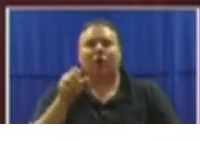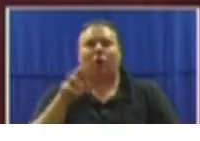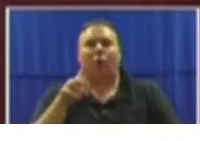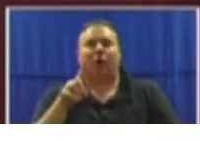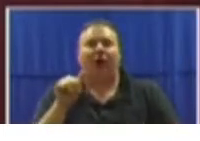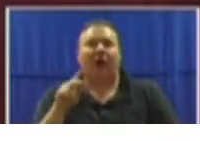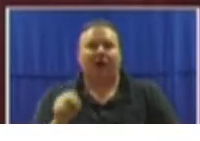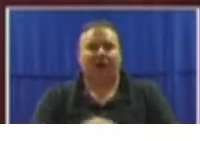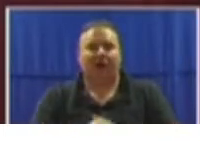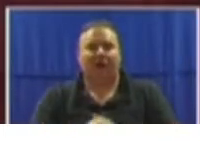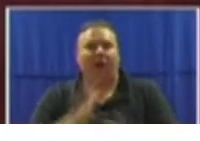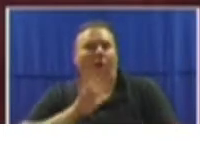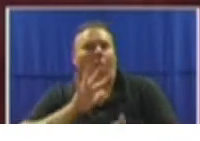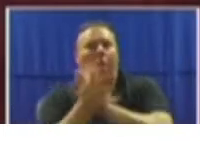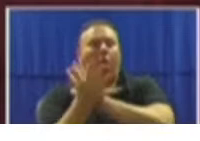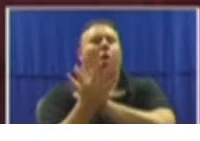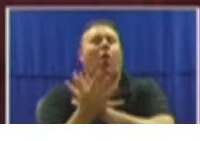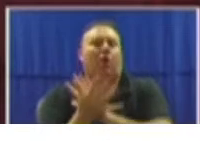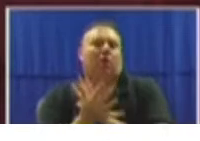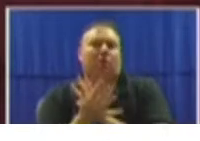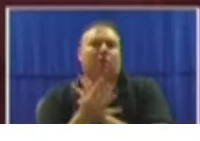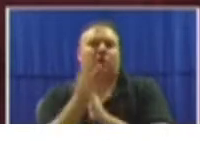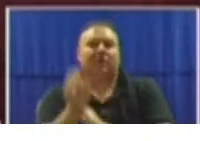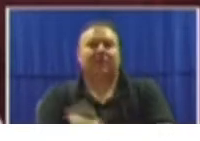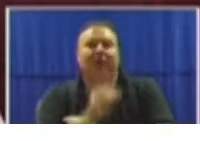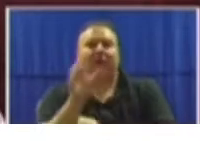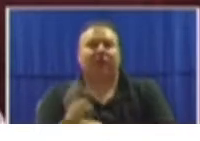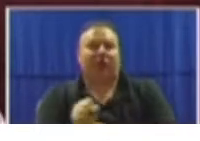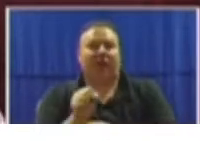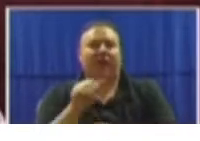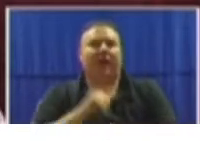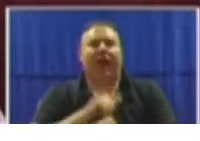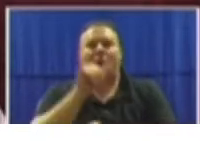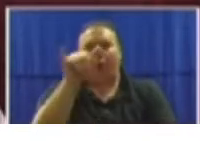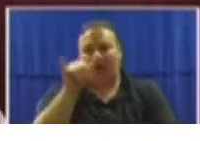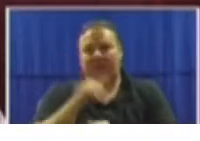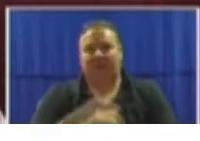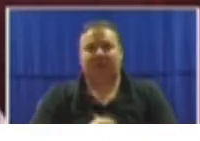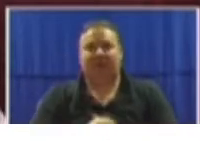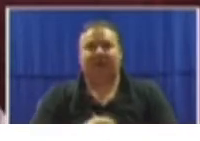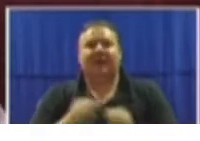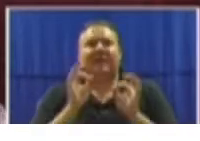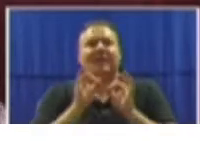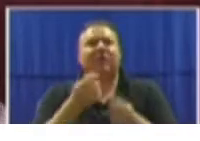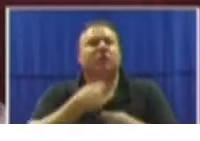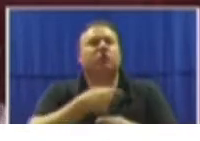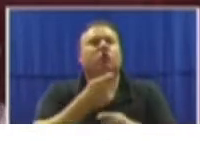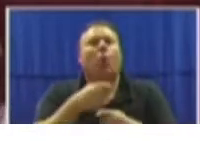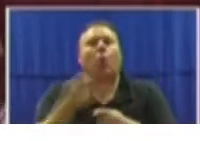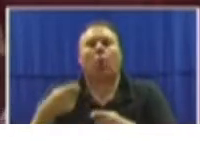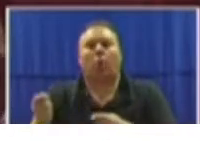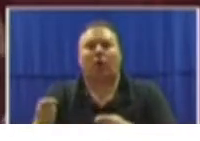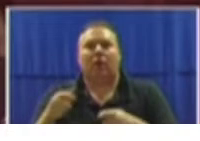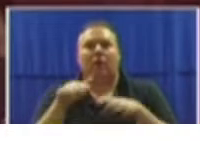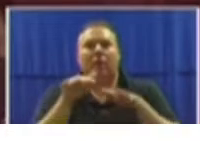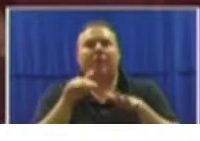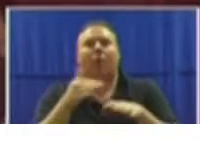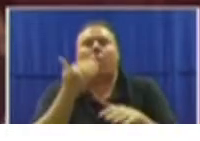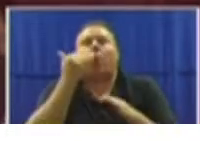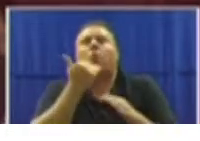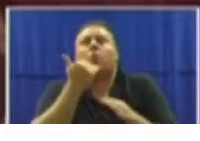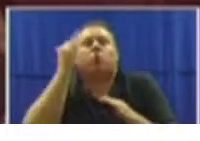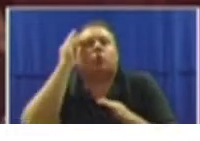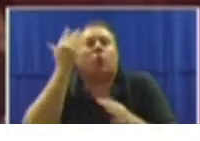single-handedly destroyed the South African Airways and even sold it to people who are not known by